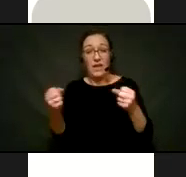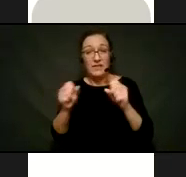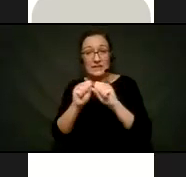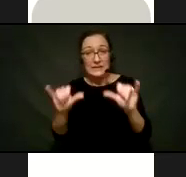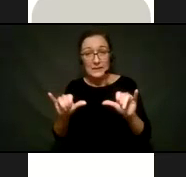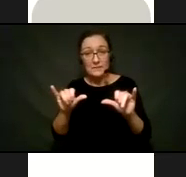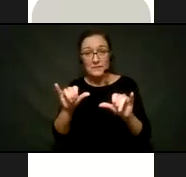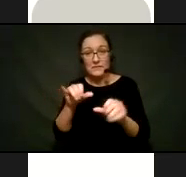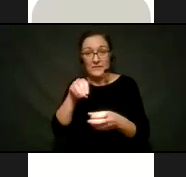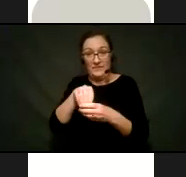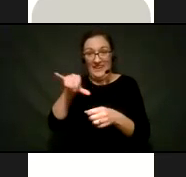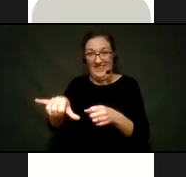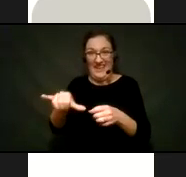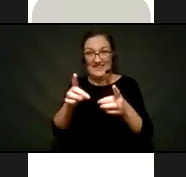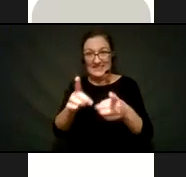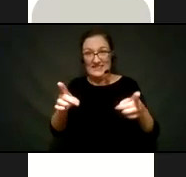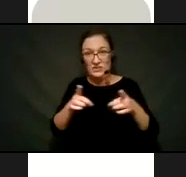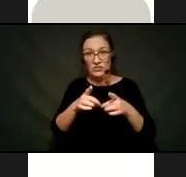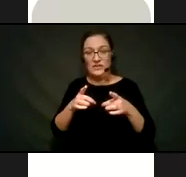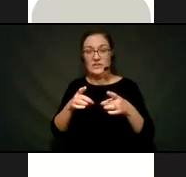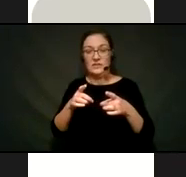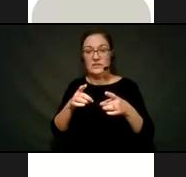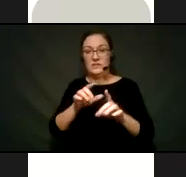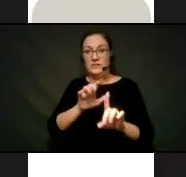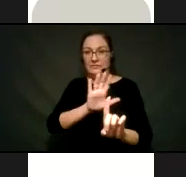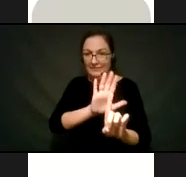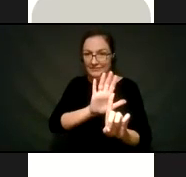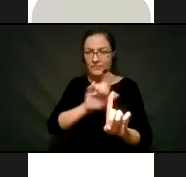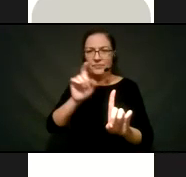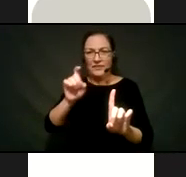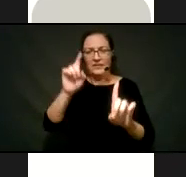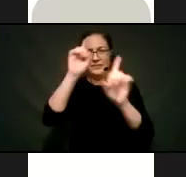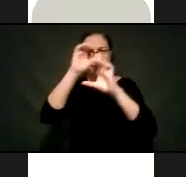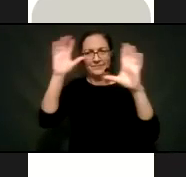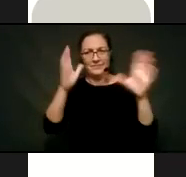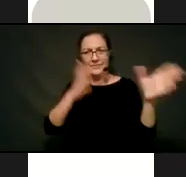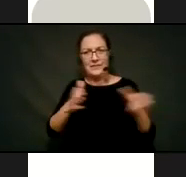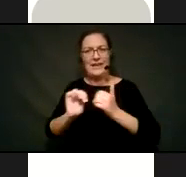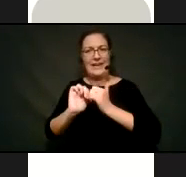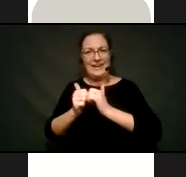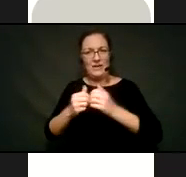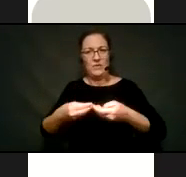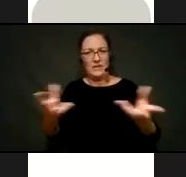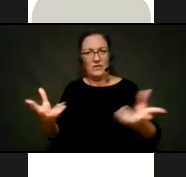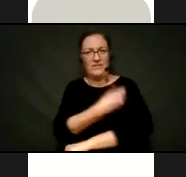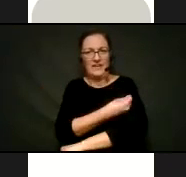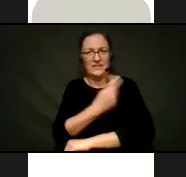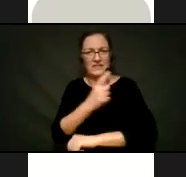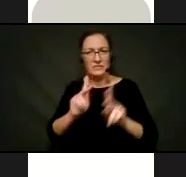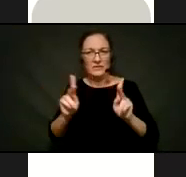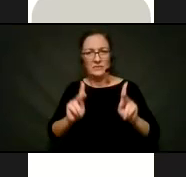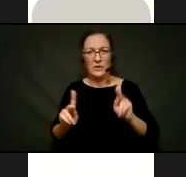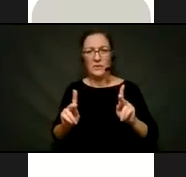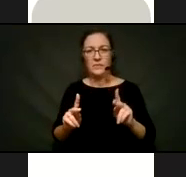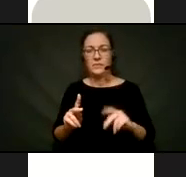to identify how they will vaccinate the residents in their district. When you say, for example, when